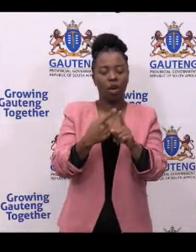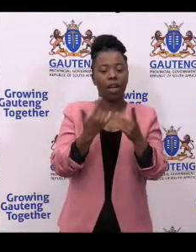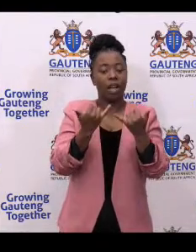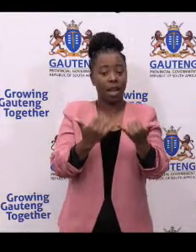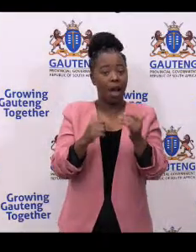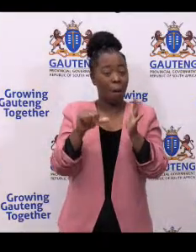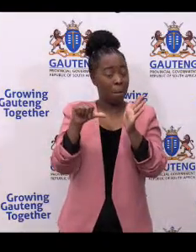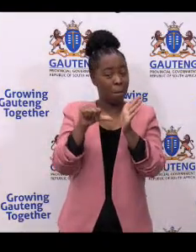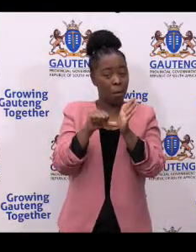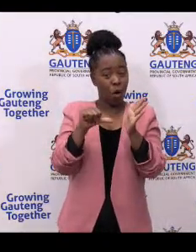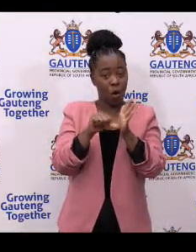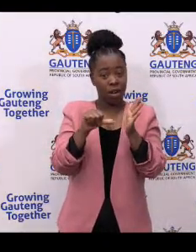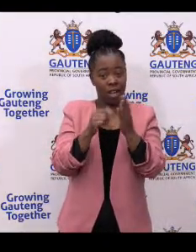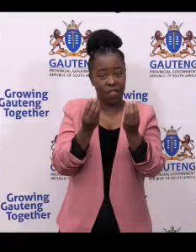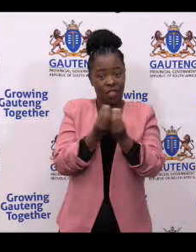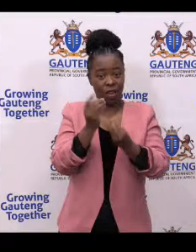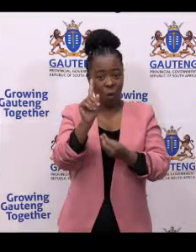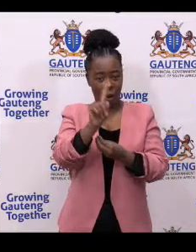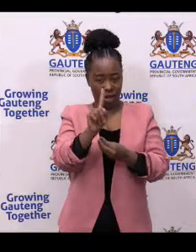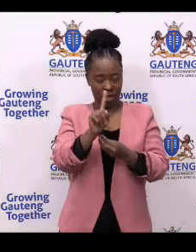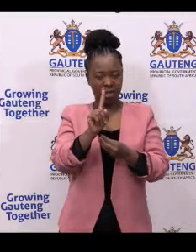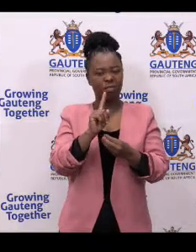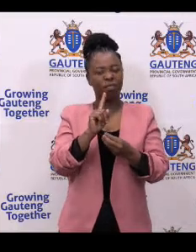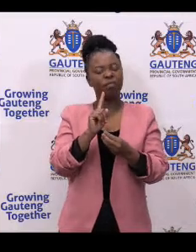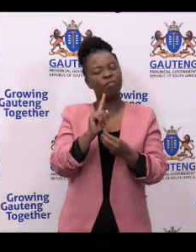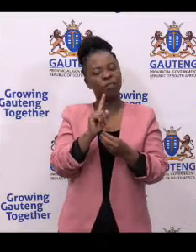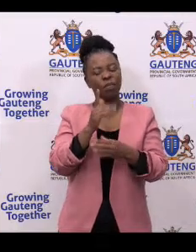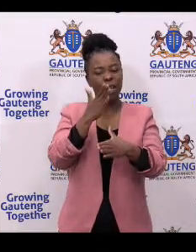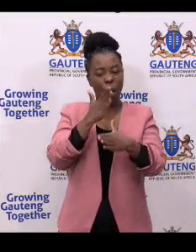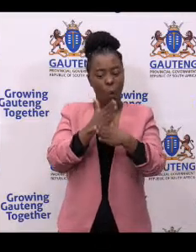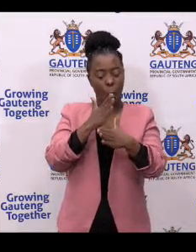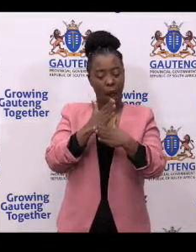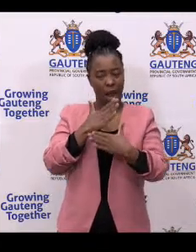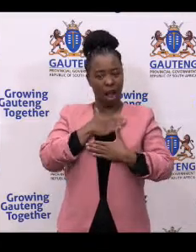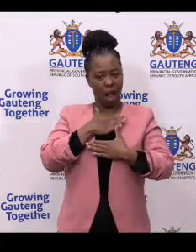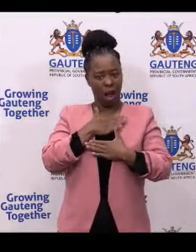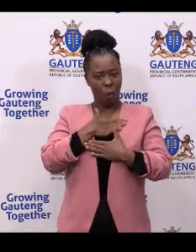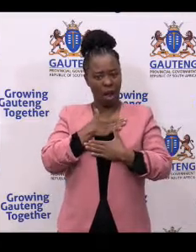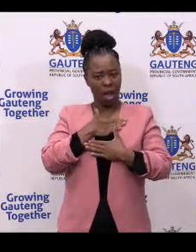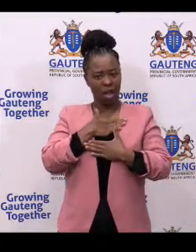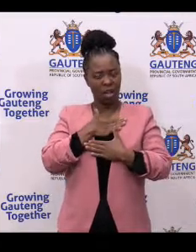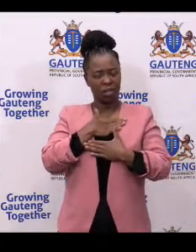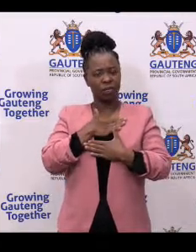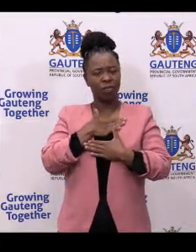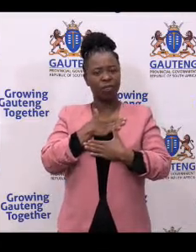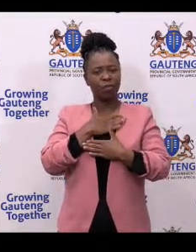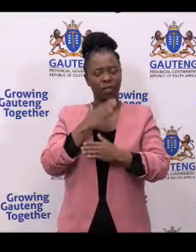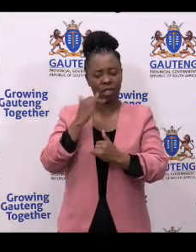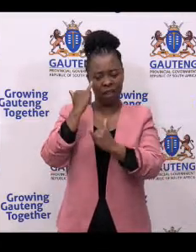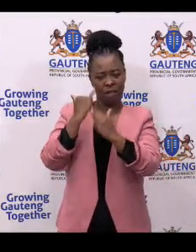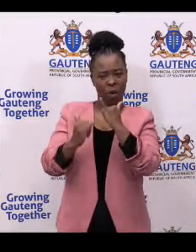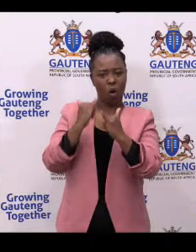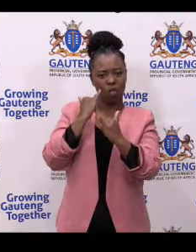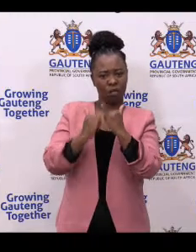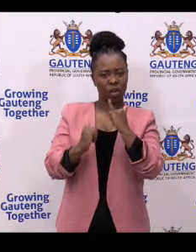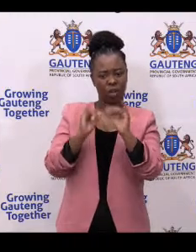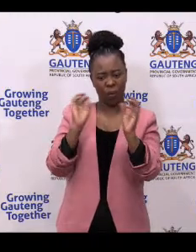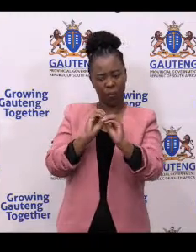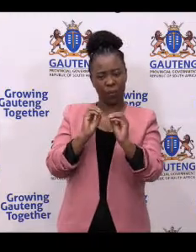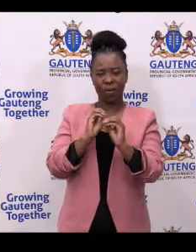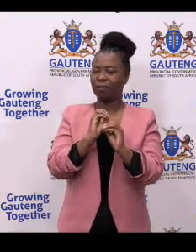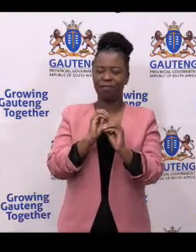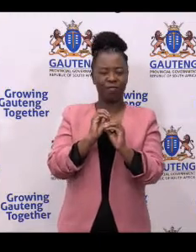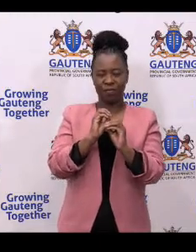also want to mention is that our work is not without any faults, and we are